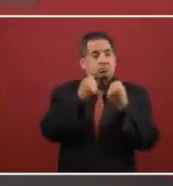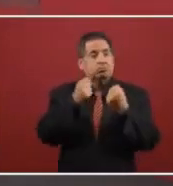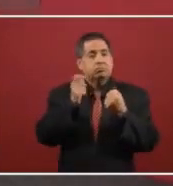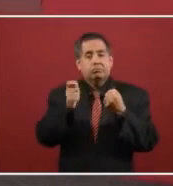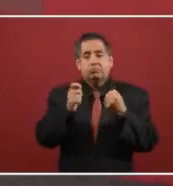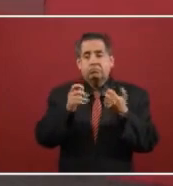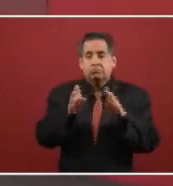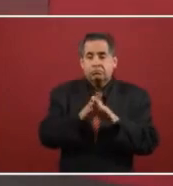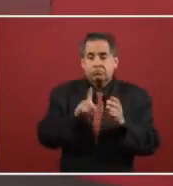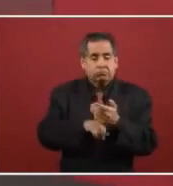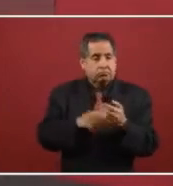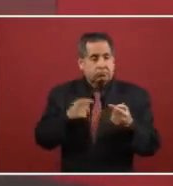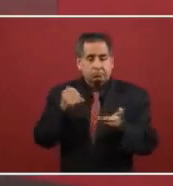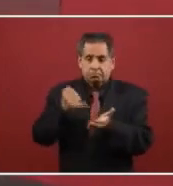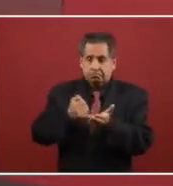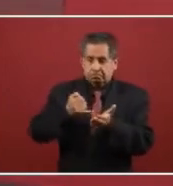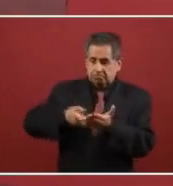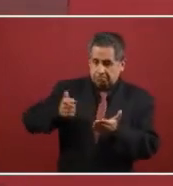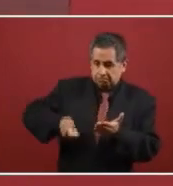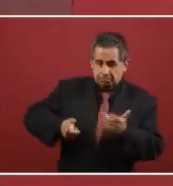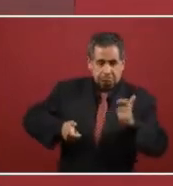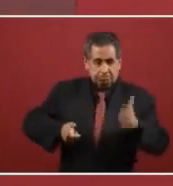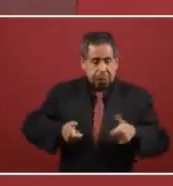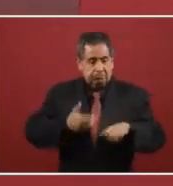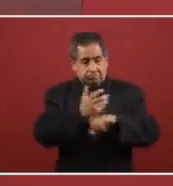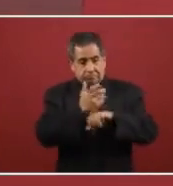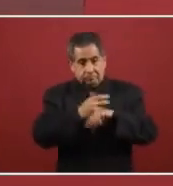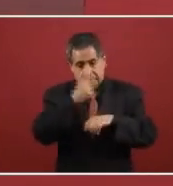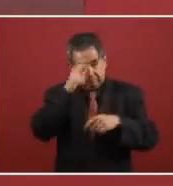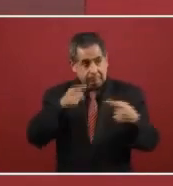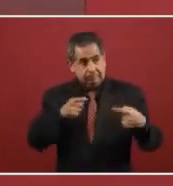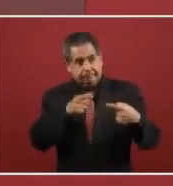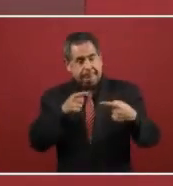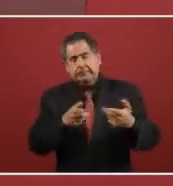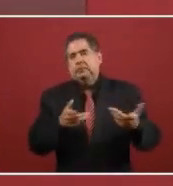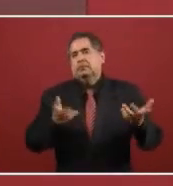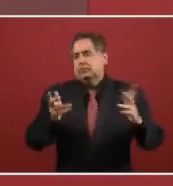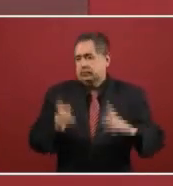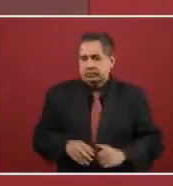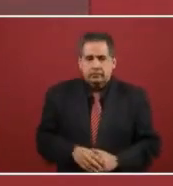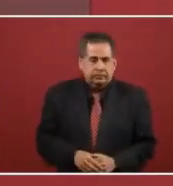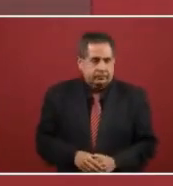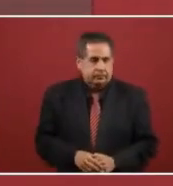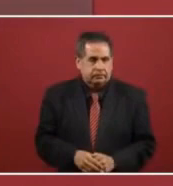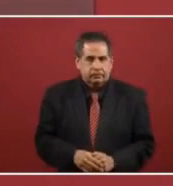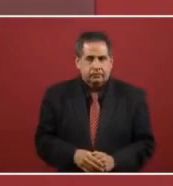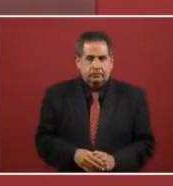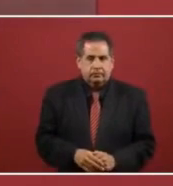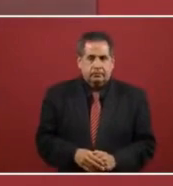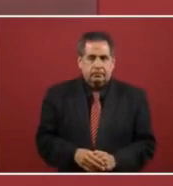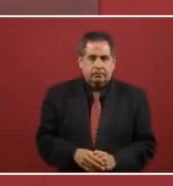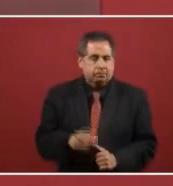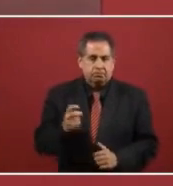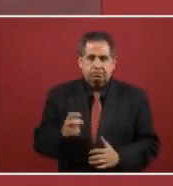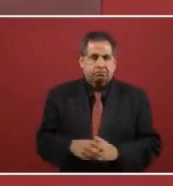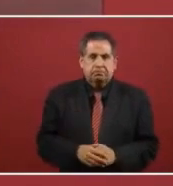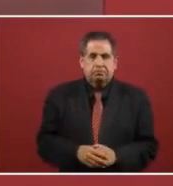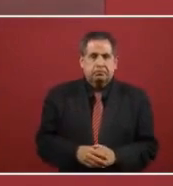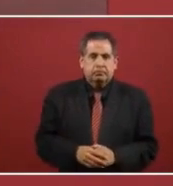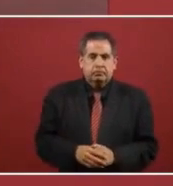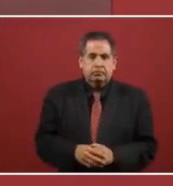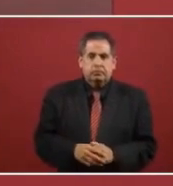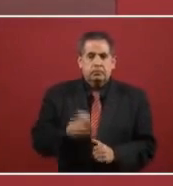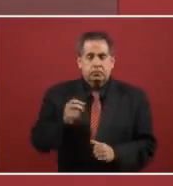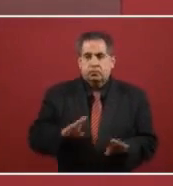aranceles what would happen with a confrontation of tariffs from the U.S. and Mexico. eso